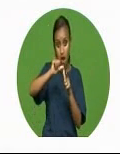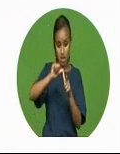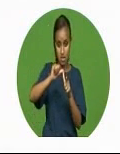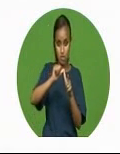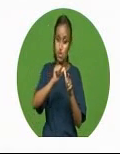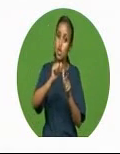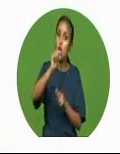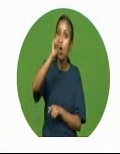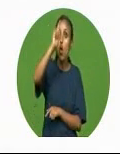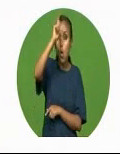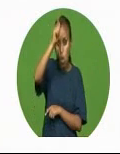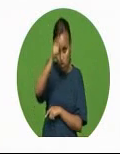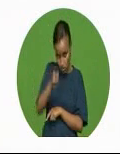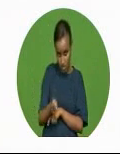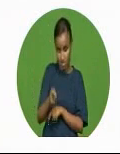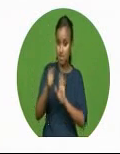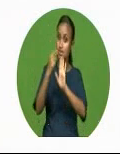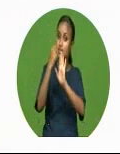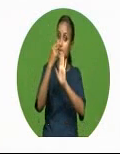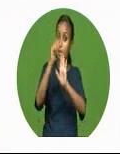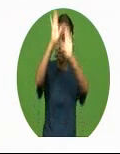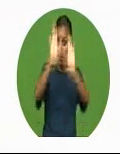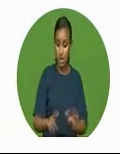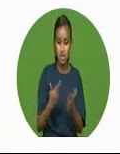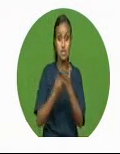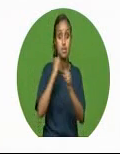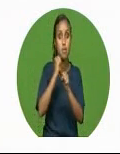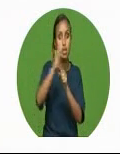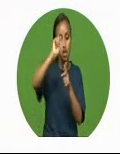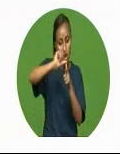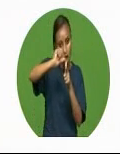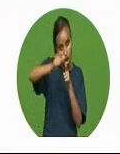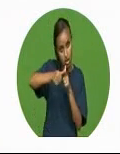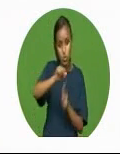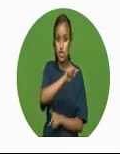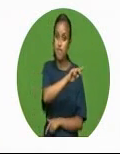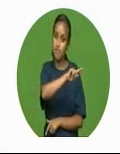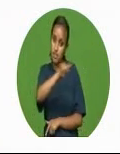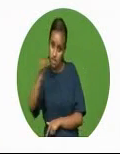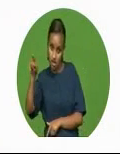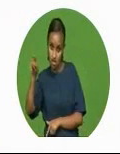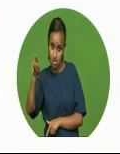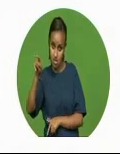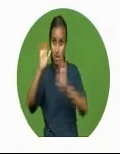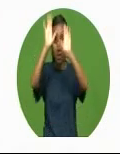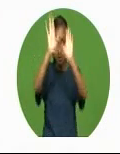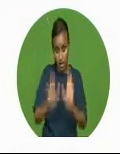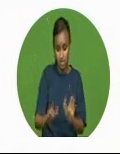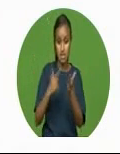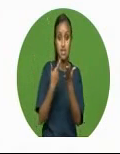an angle with the horizontal planes. This one makes an angle with the vertical